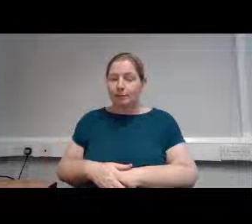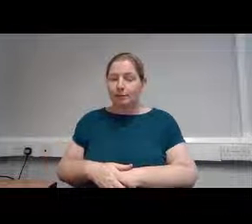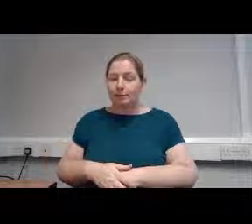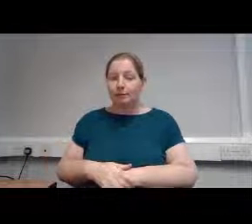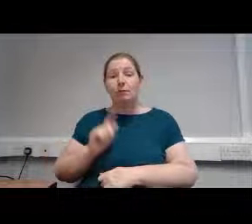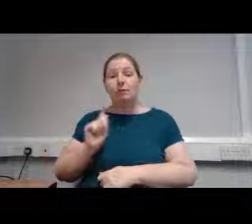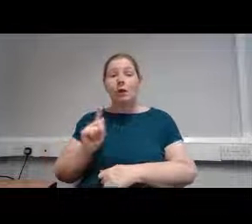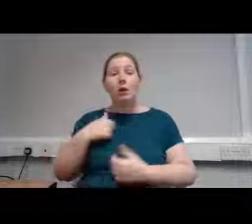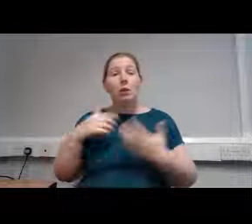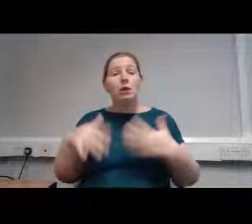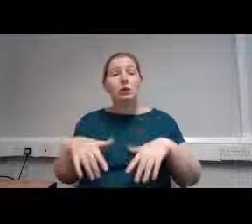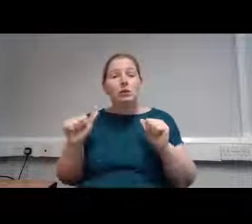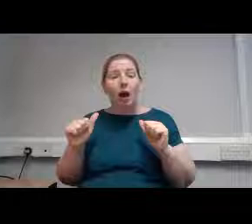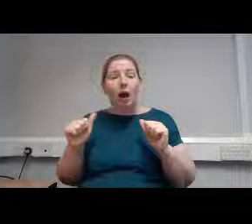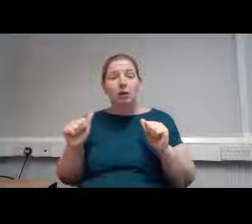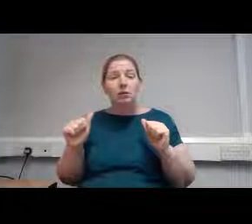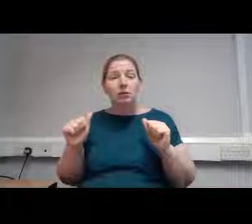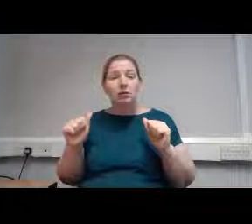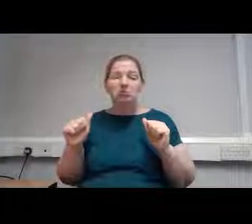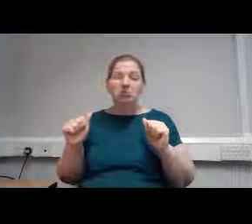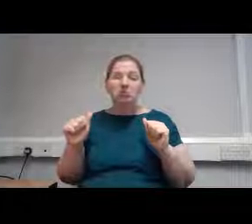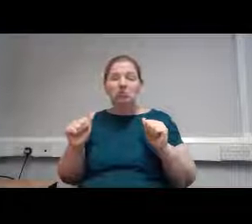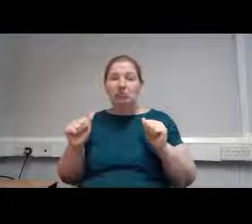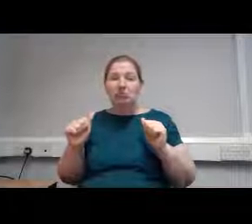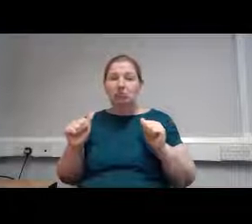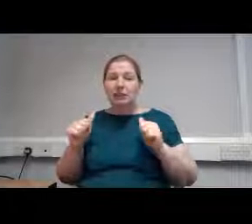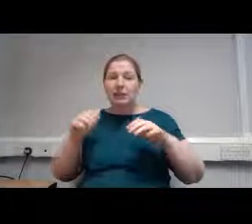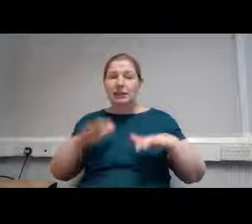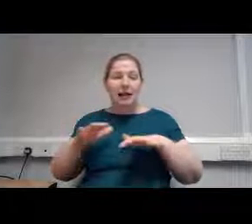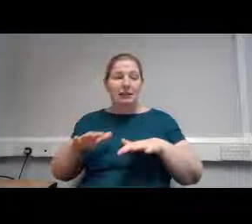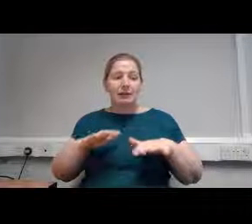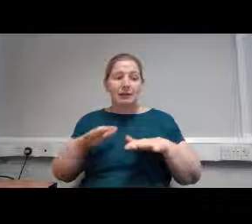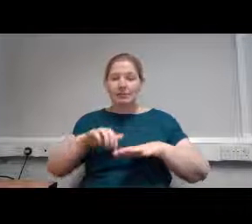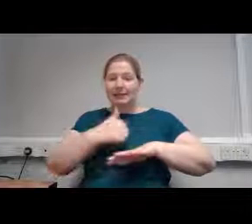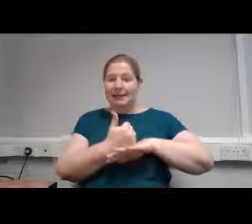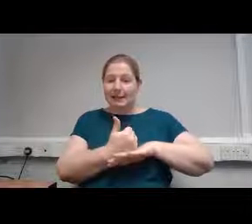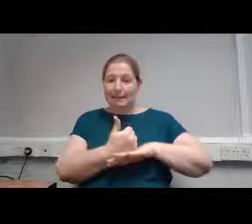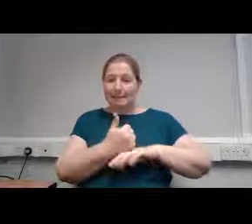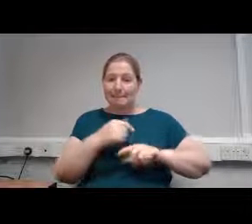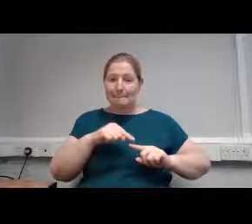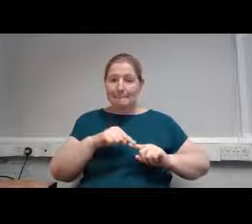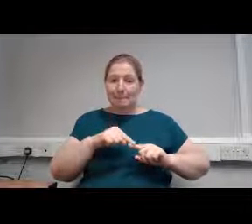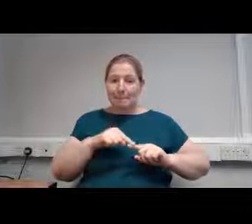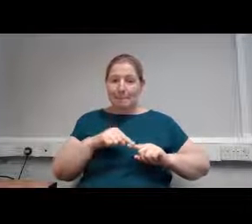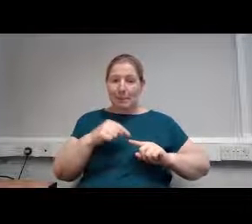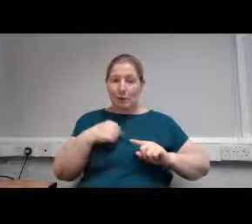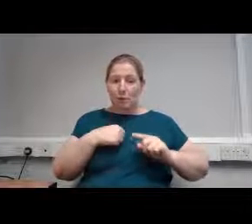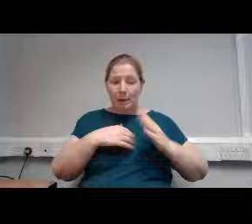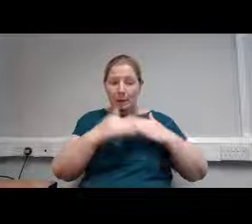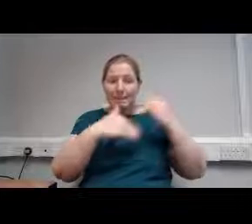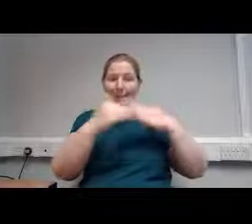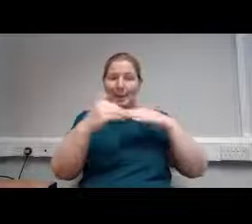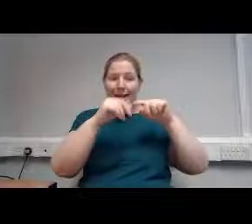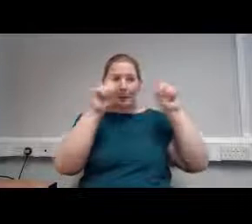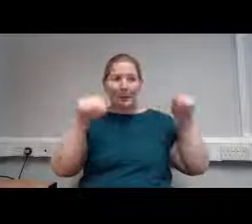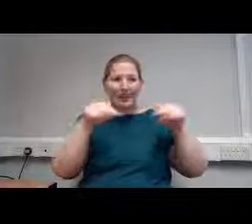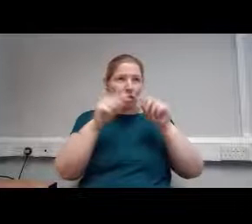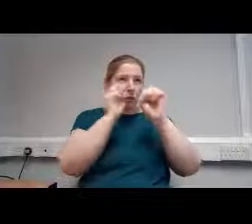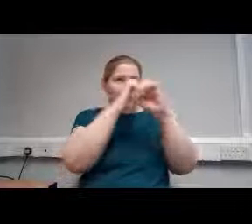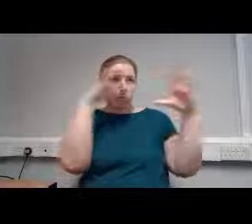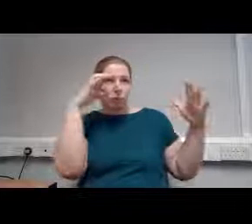we started here in the setup phase. We built a picture, we did some scoping of what services and support we've got